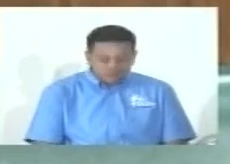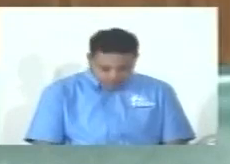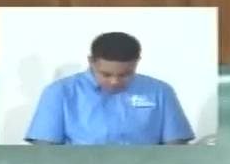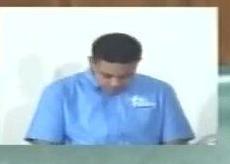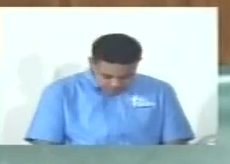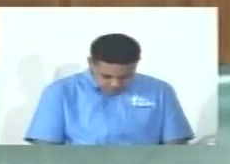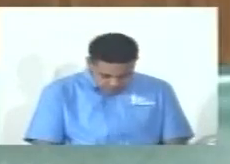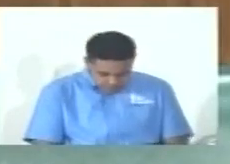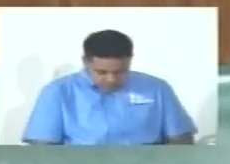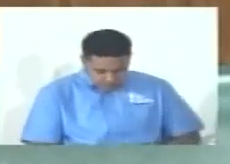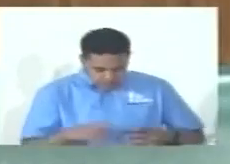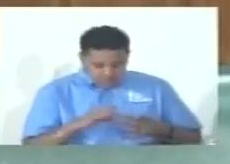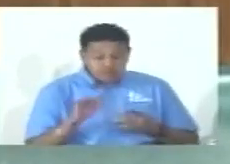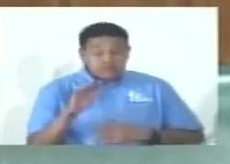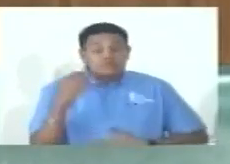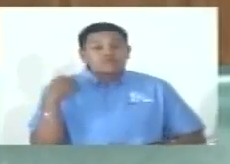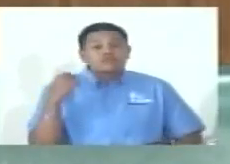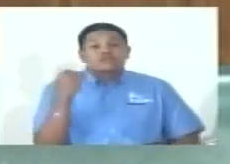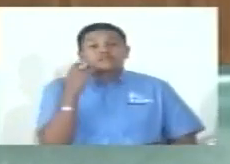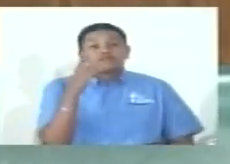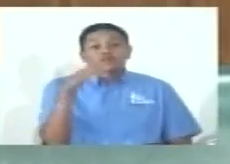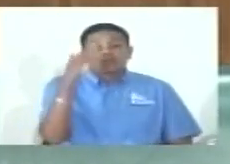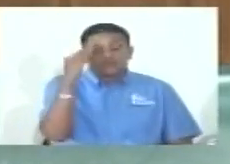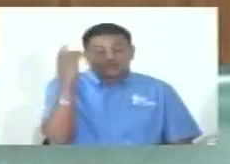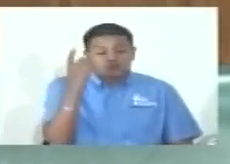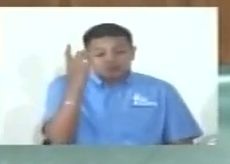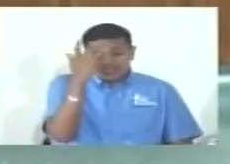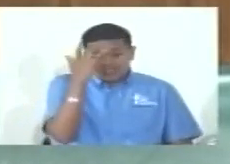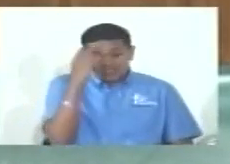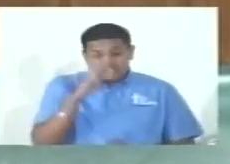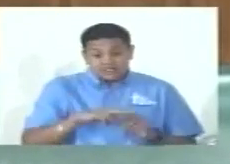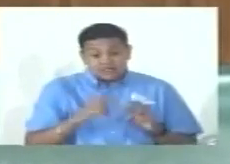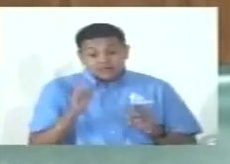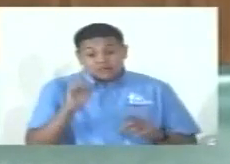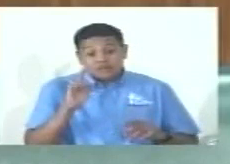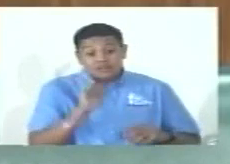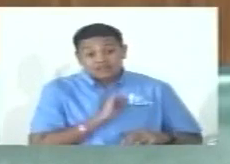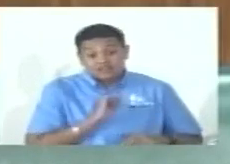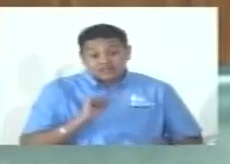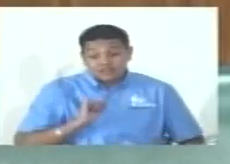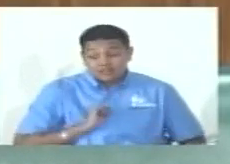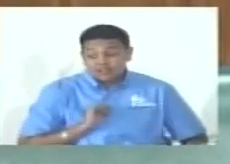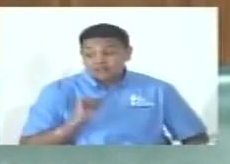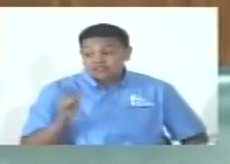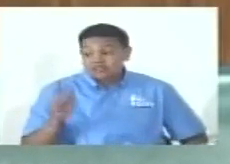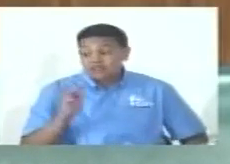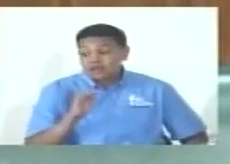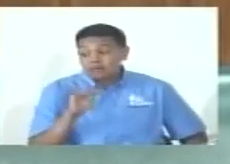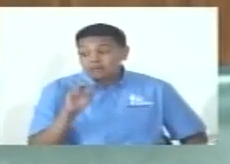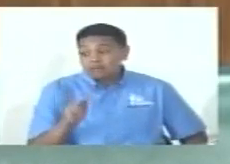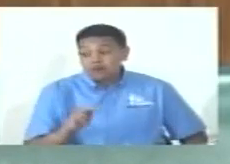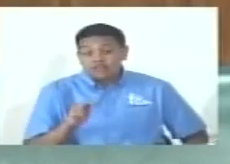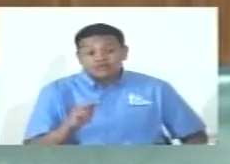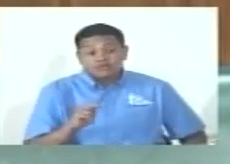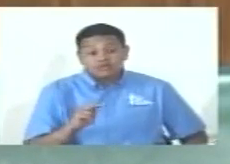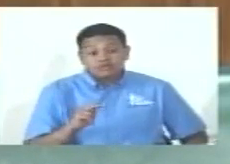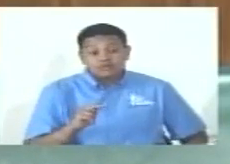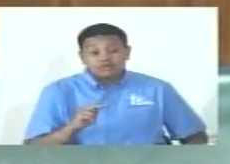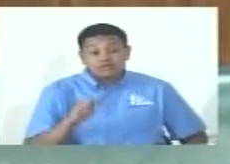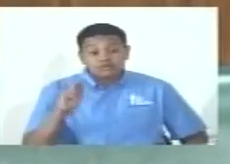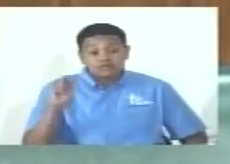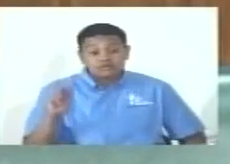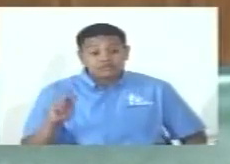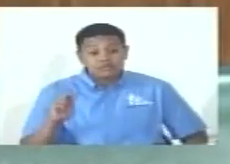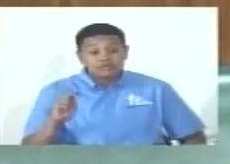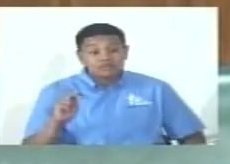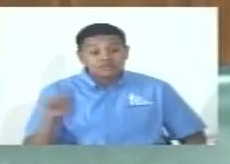sitting where Senator Morrison is now, you'd never know that she was in pain and